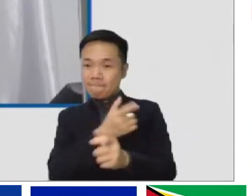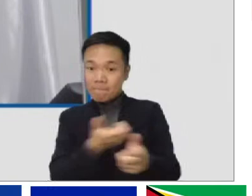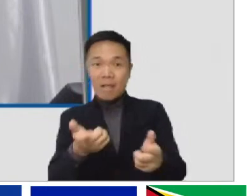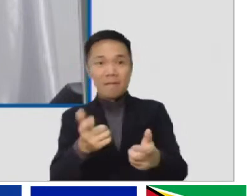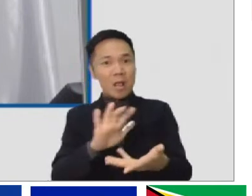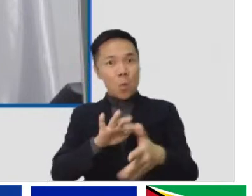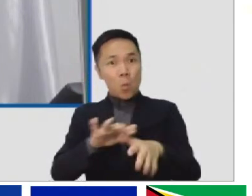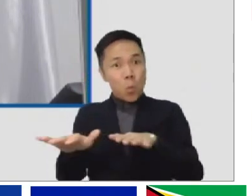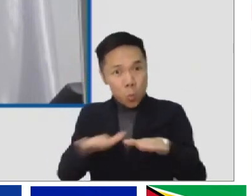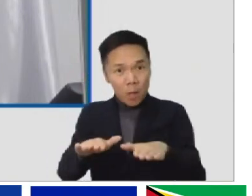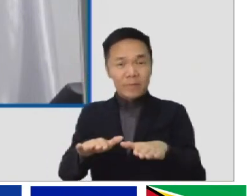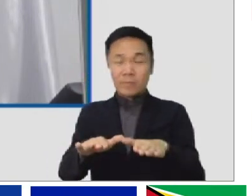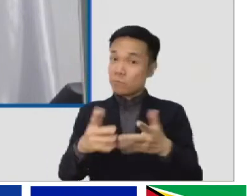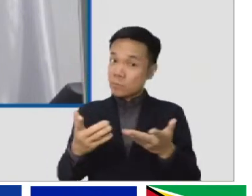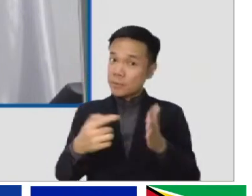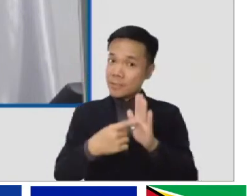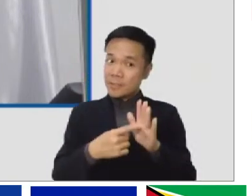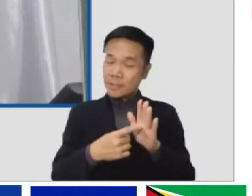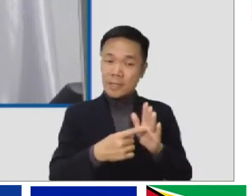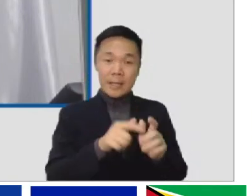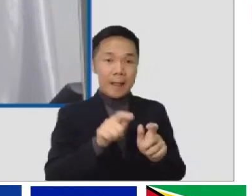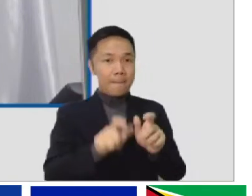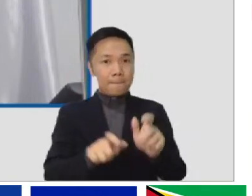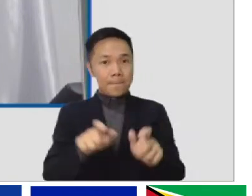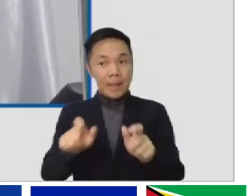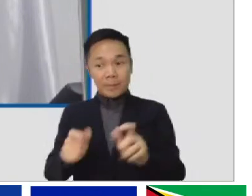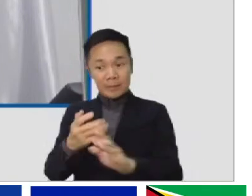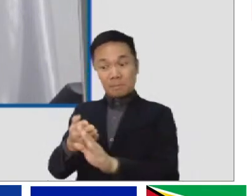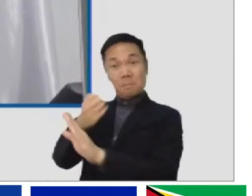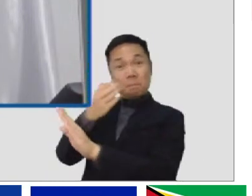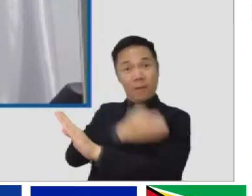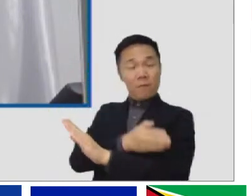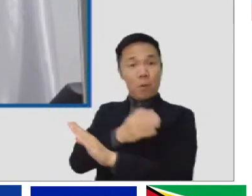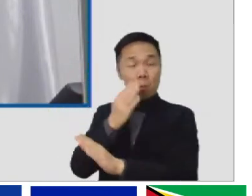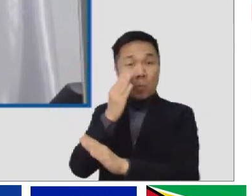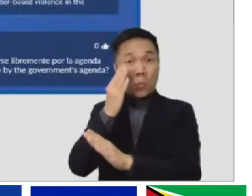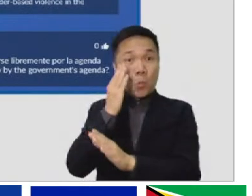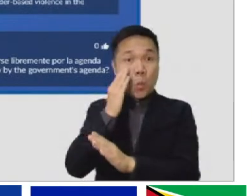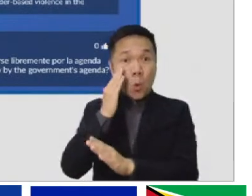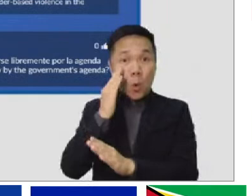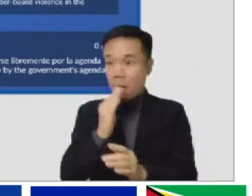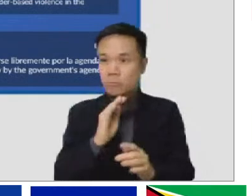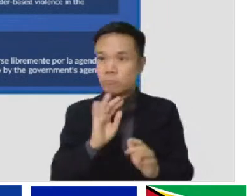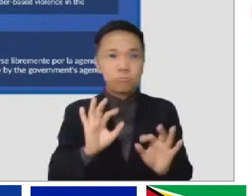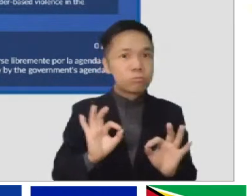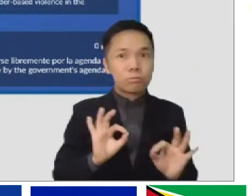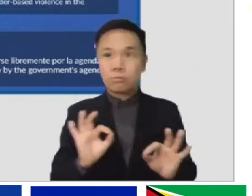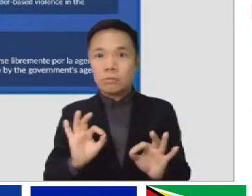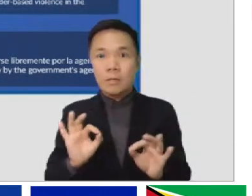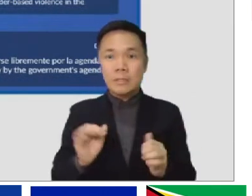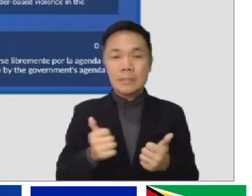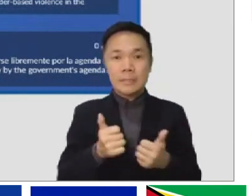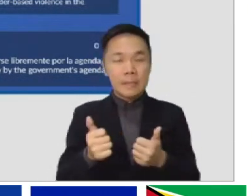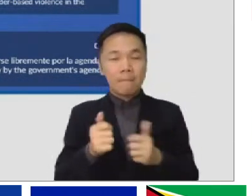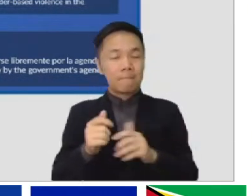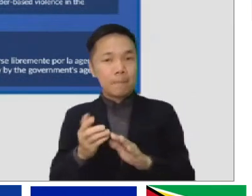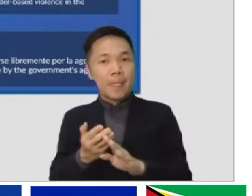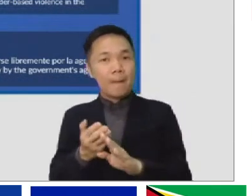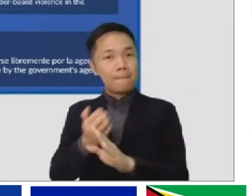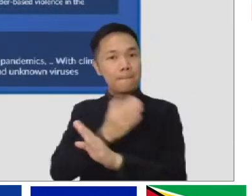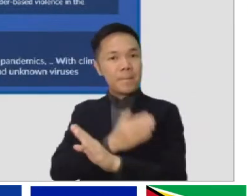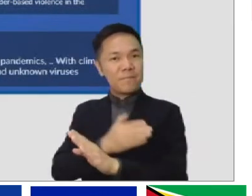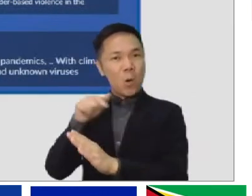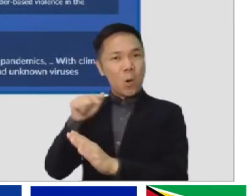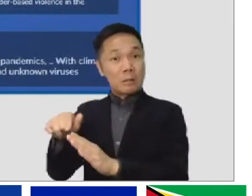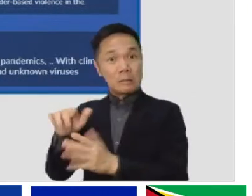respond to early alerts in an adequate way and to prevent the loss of